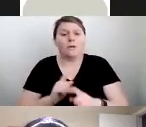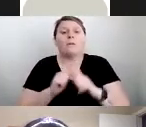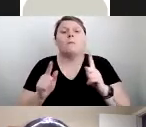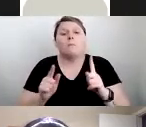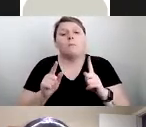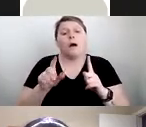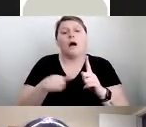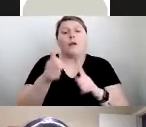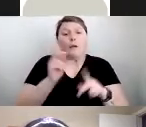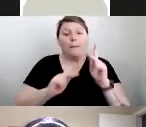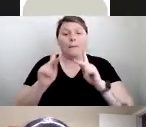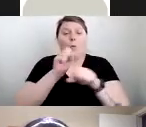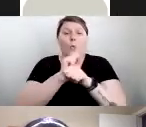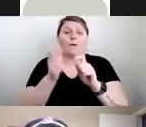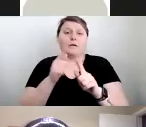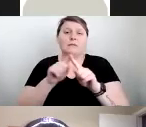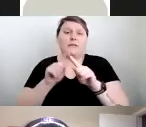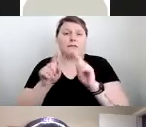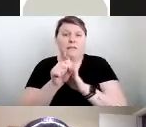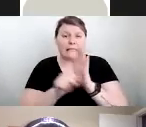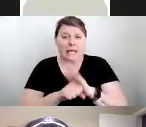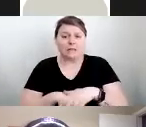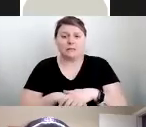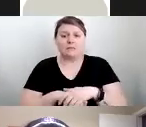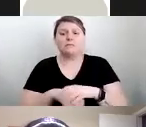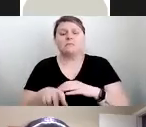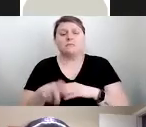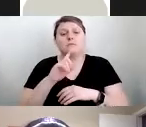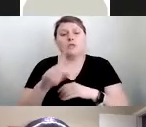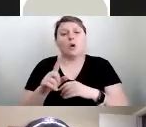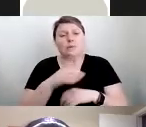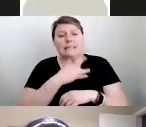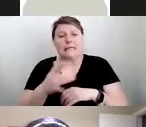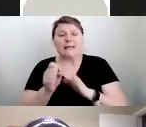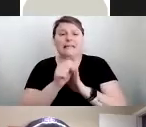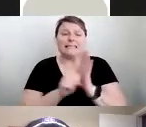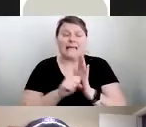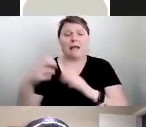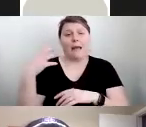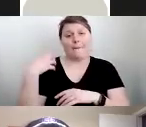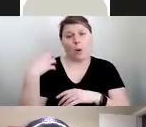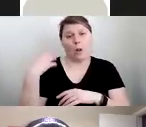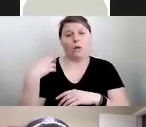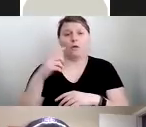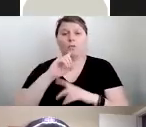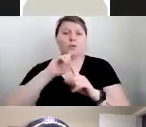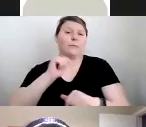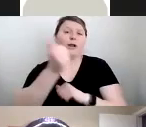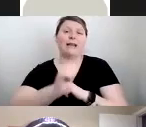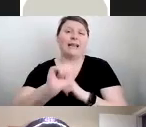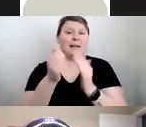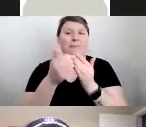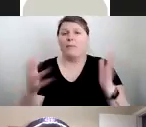for the states. And so they're based usually in the state capital, and they respond to any sort of public health problem in that